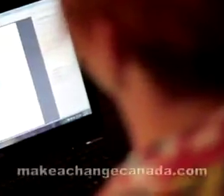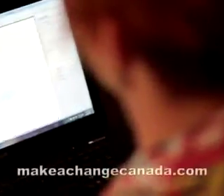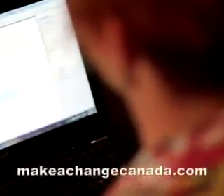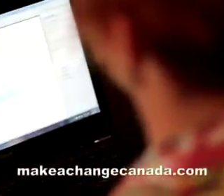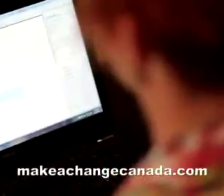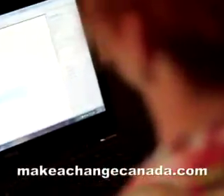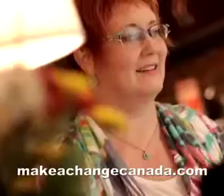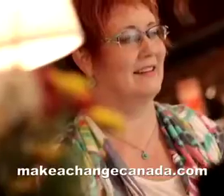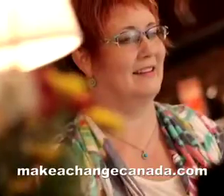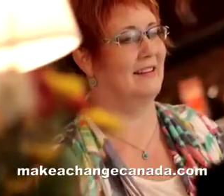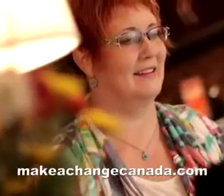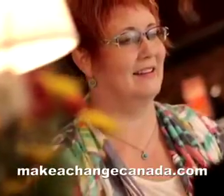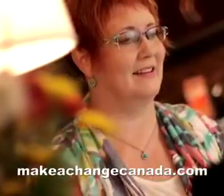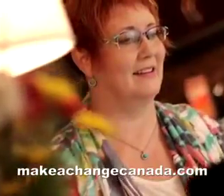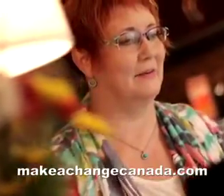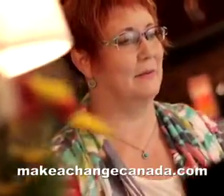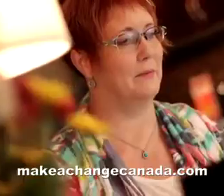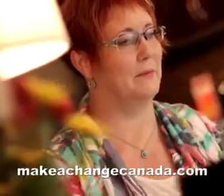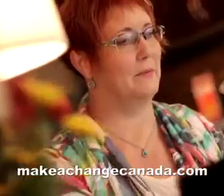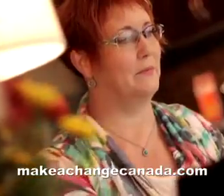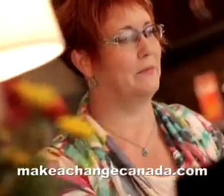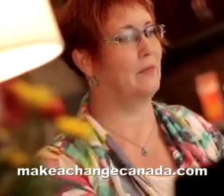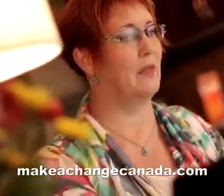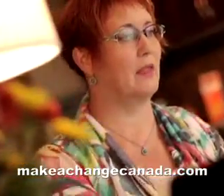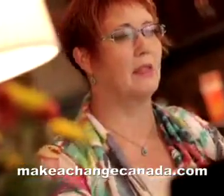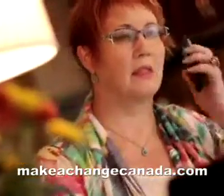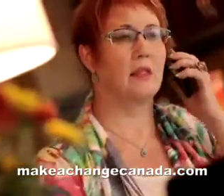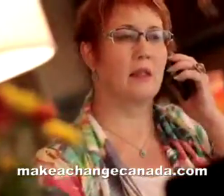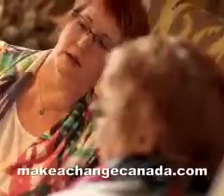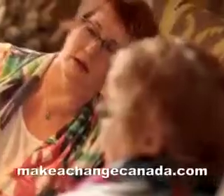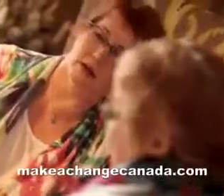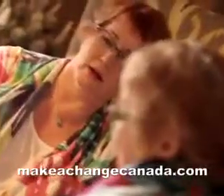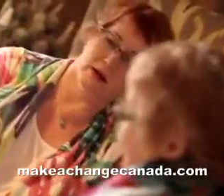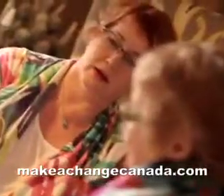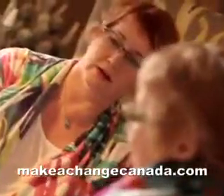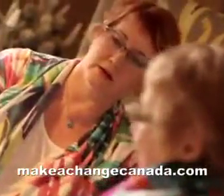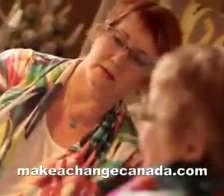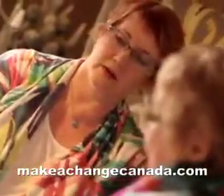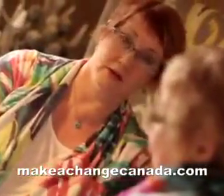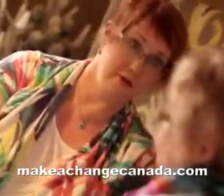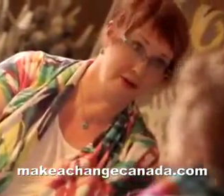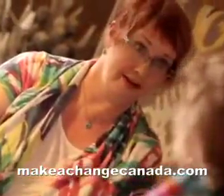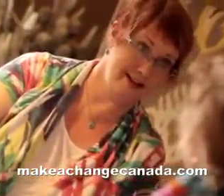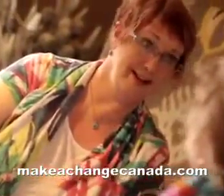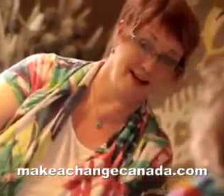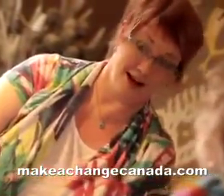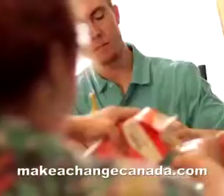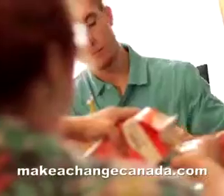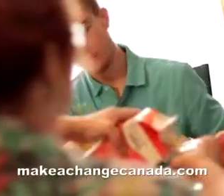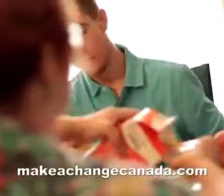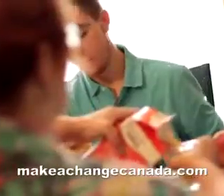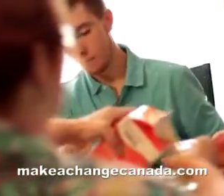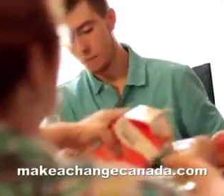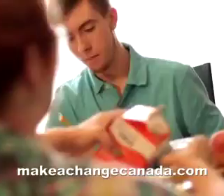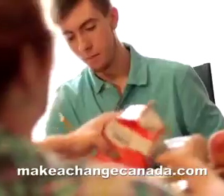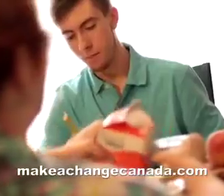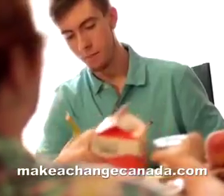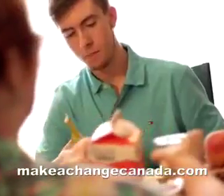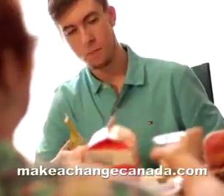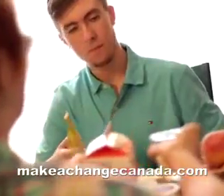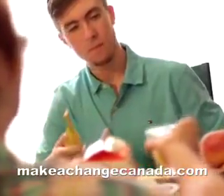needed to grow my marketing business with their online training and guidance. Now, I run Gale Force Marketing while still being able to be a full-time parent to